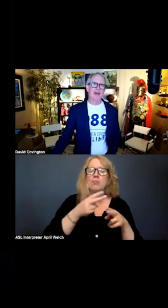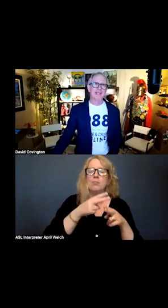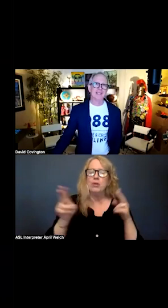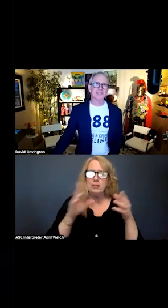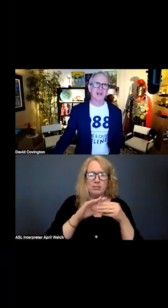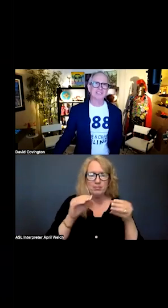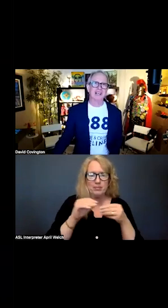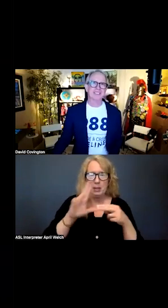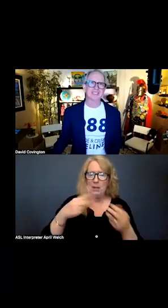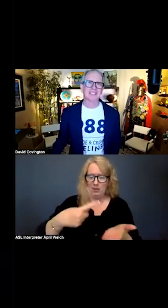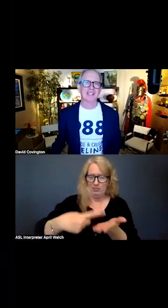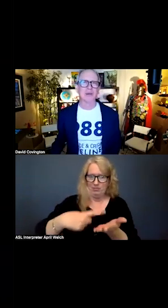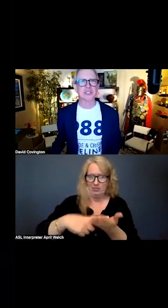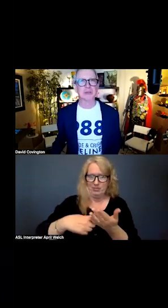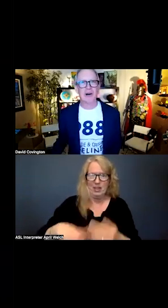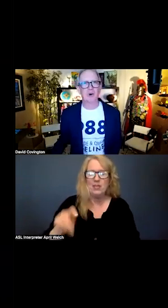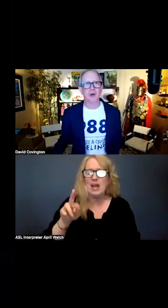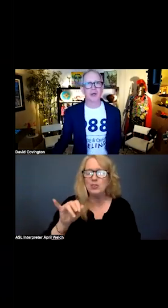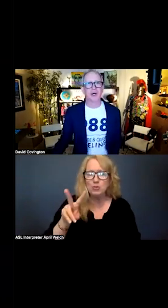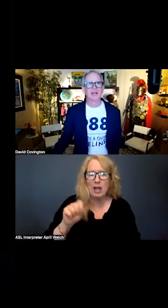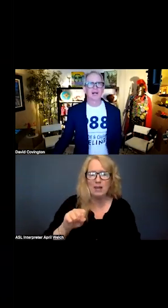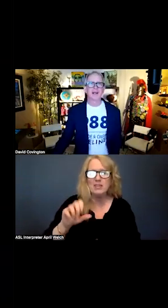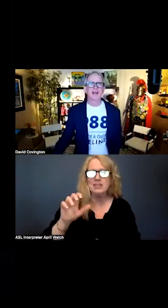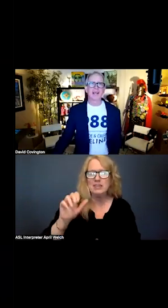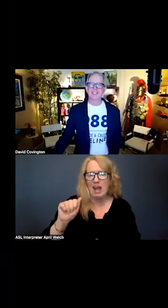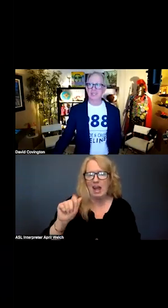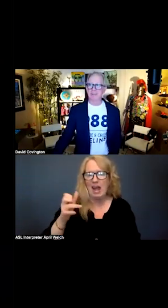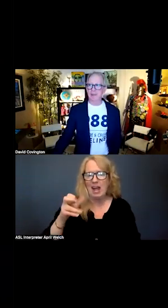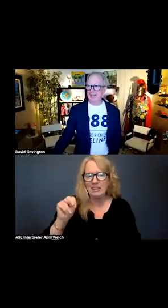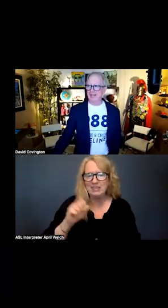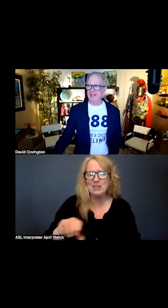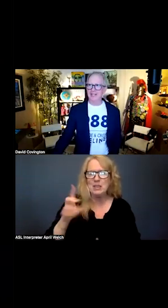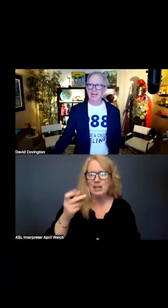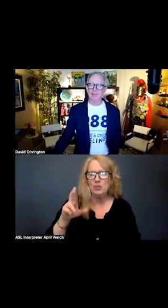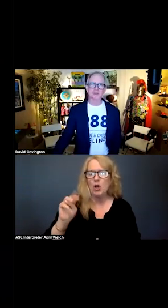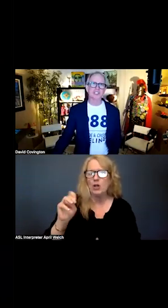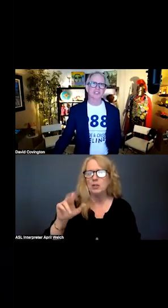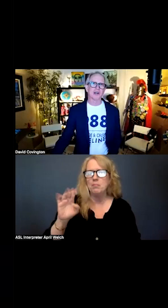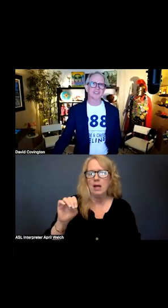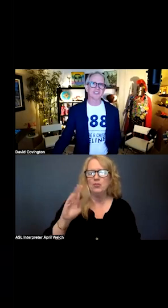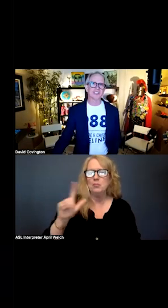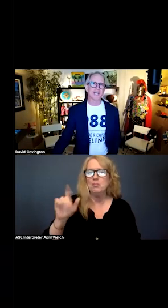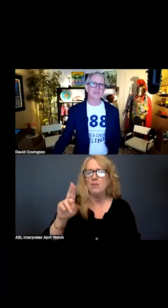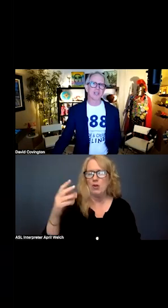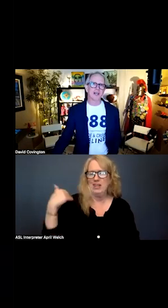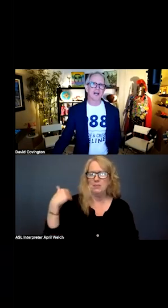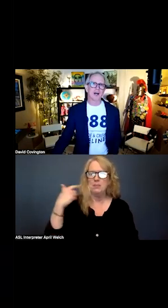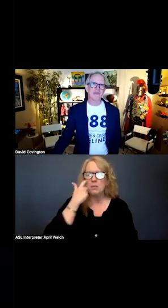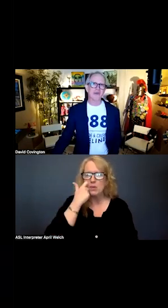the debate that Travis Atkinson and Margie Balfour engaged in back in our most recent Crisis